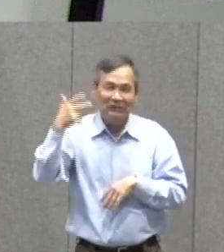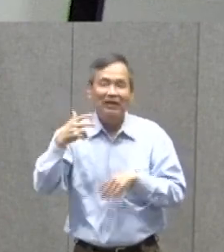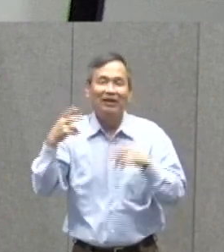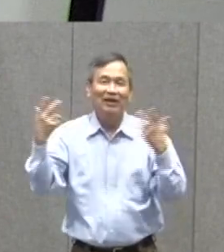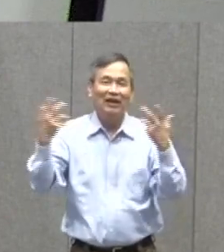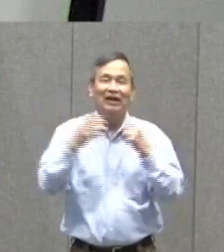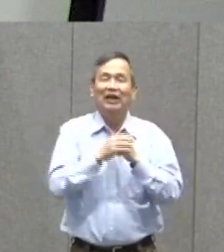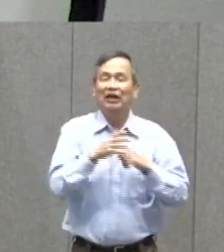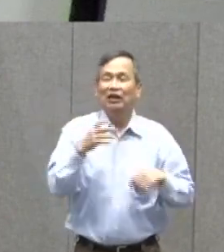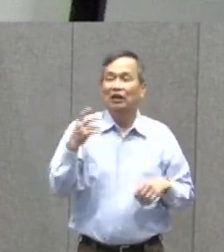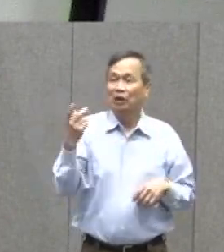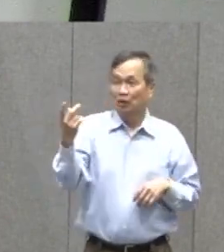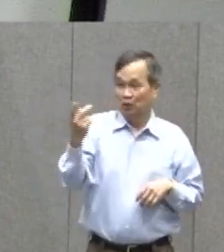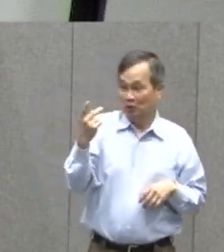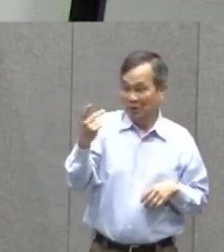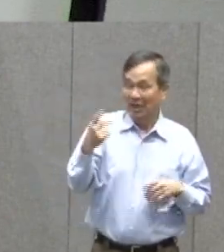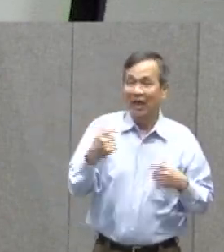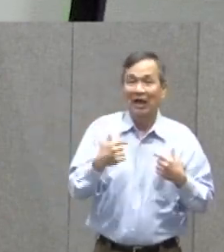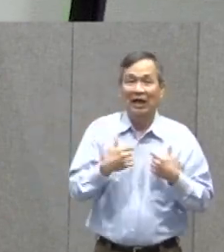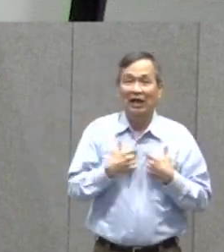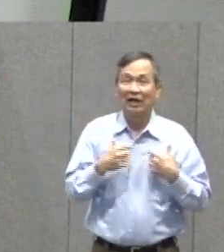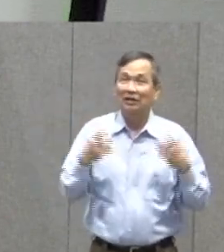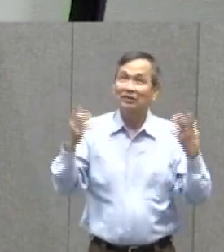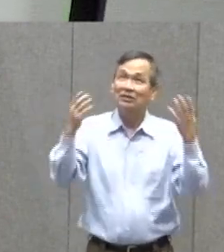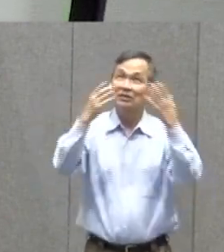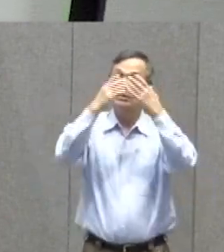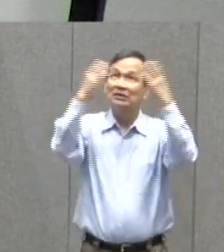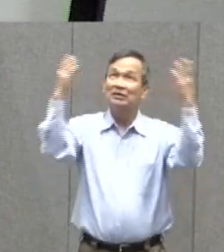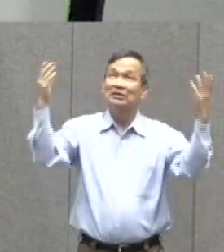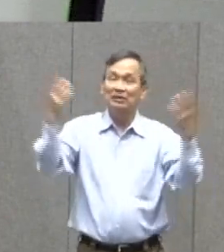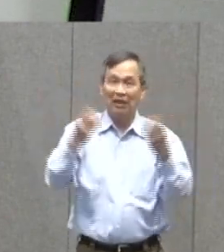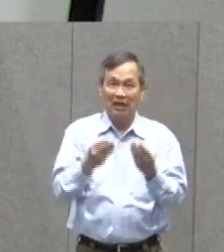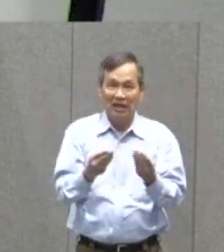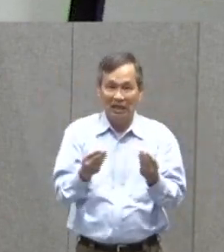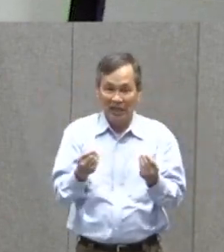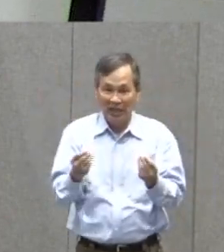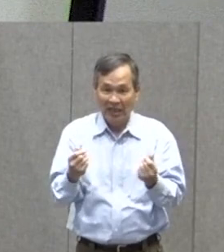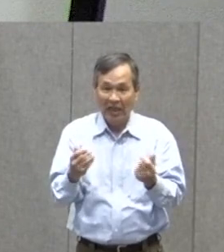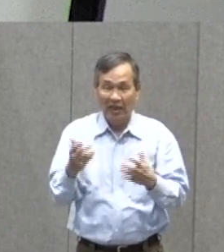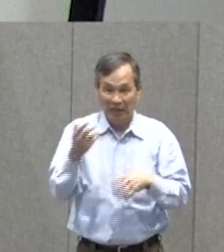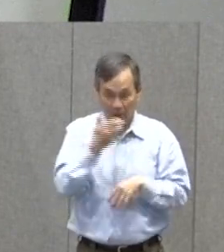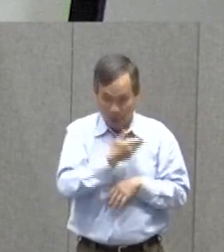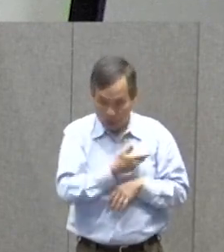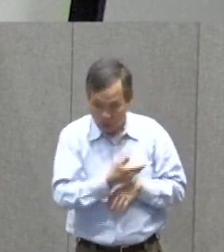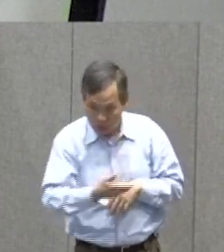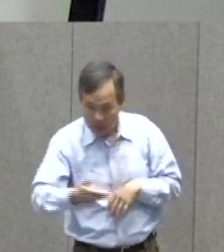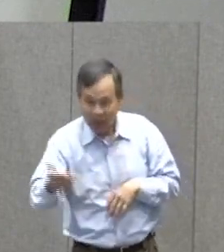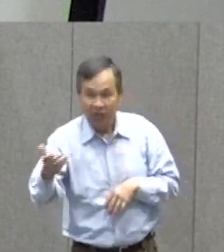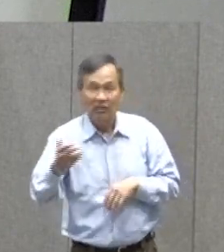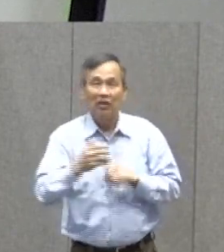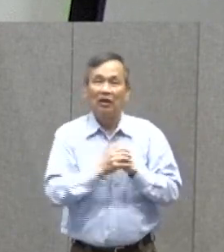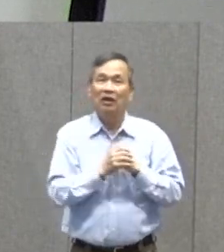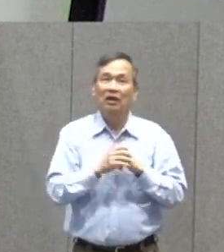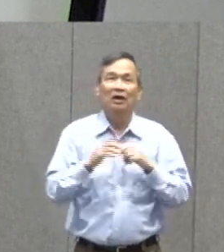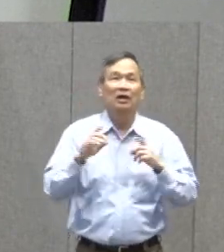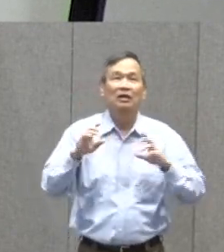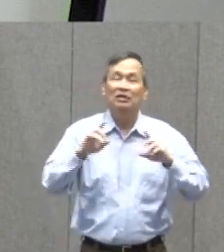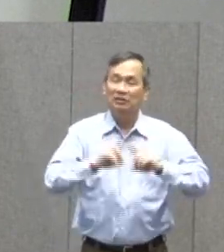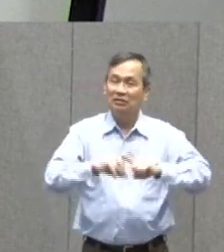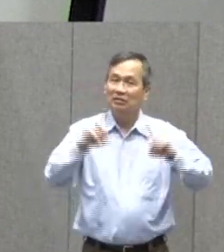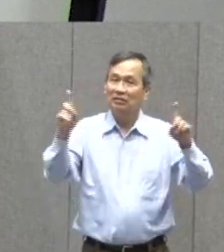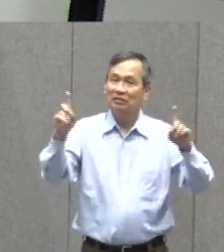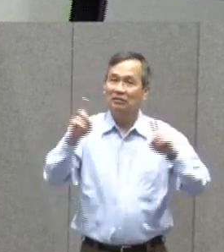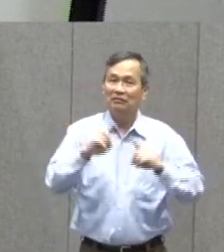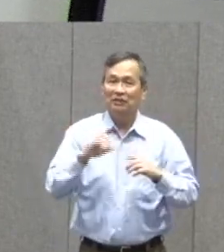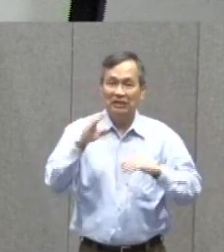Migrantes, you and I. The sky and the land welcome to us in words unlike those of